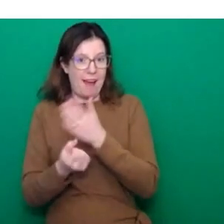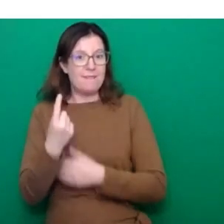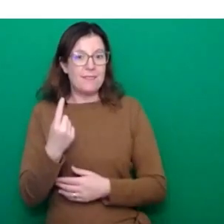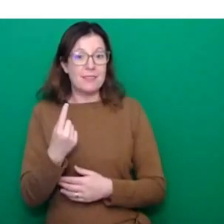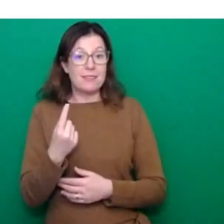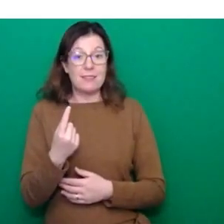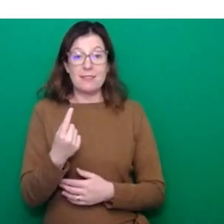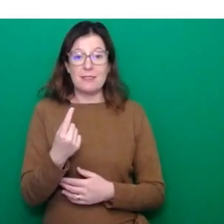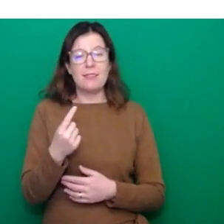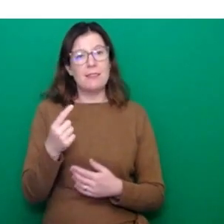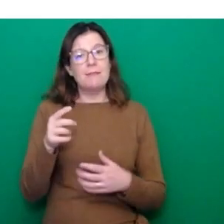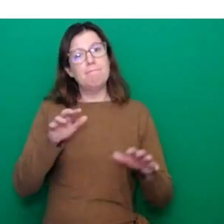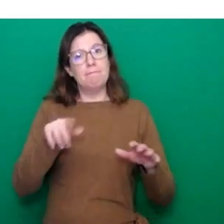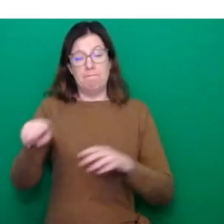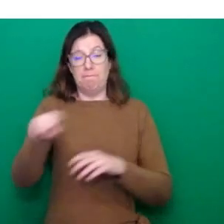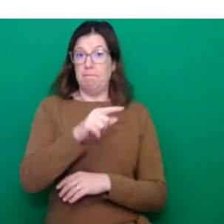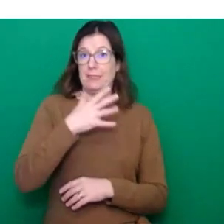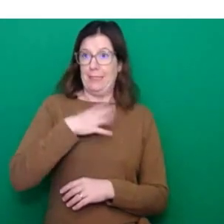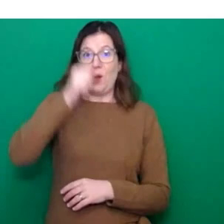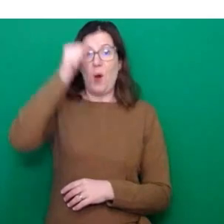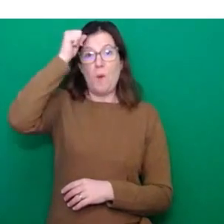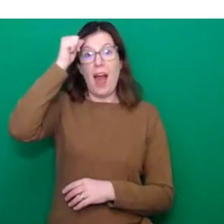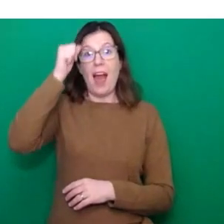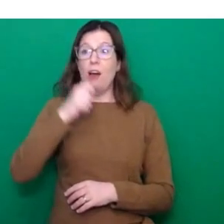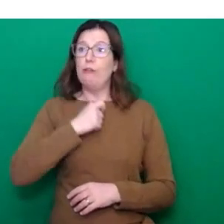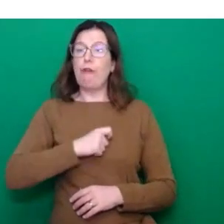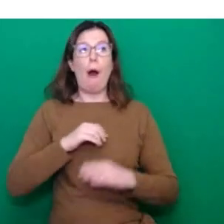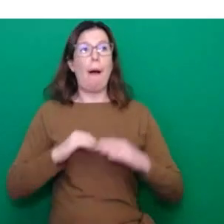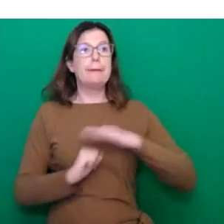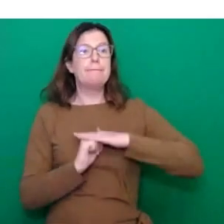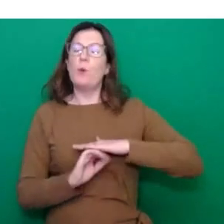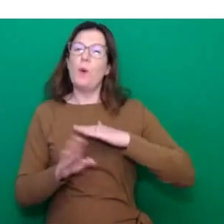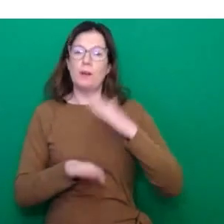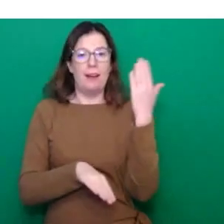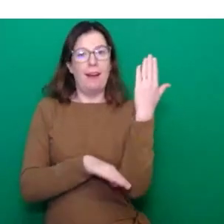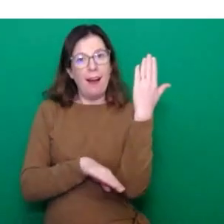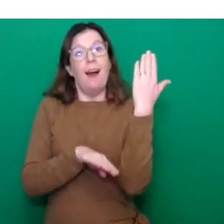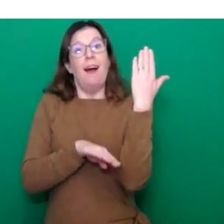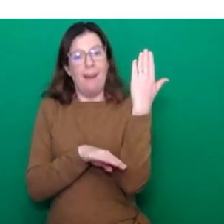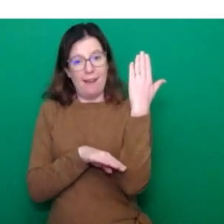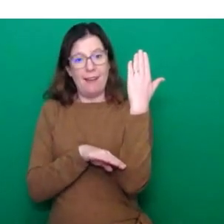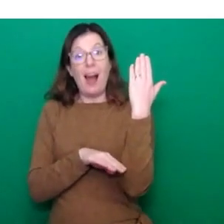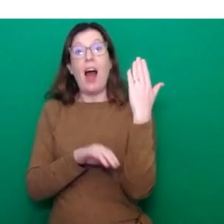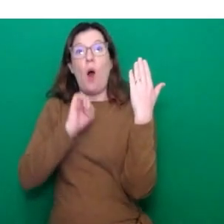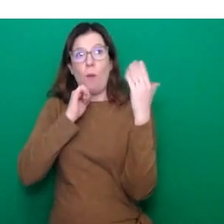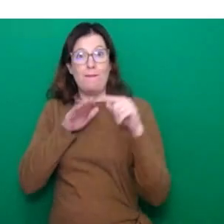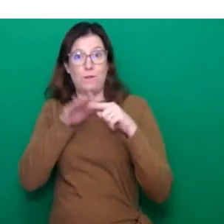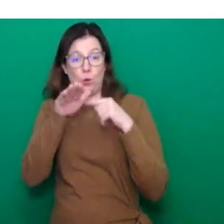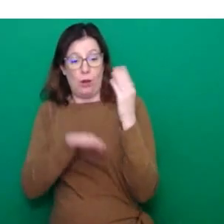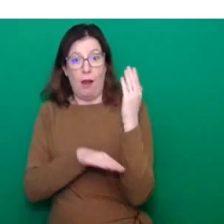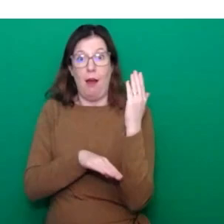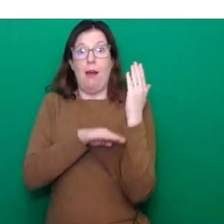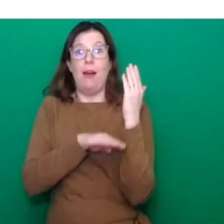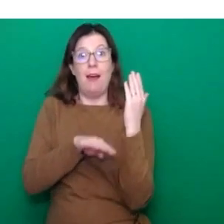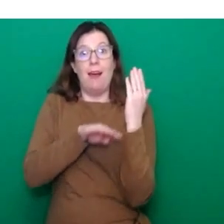out there to know that there is progression in these roles now, but the plan is that actually there will be more and more opportunities